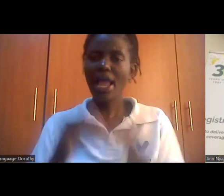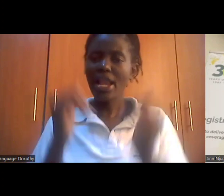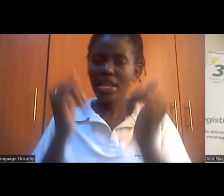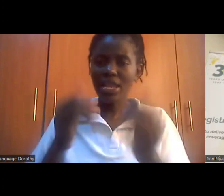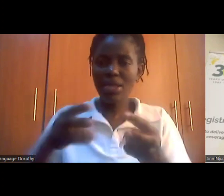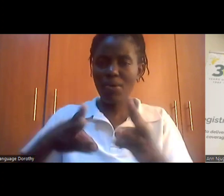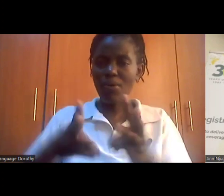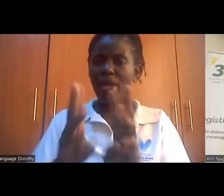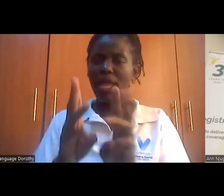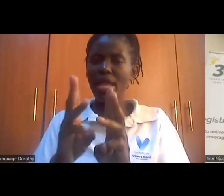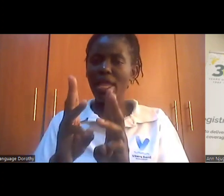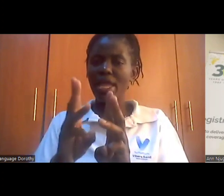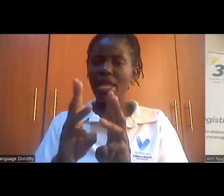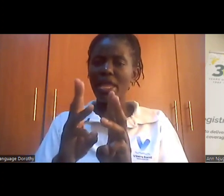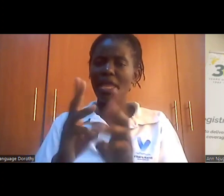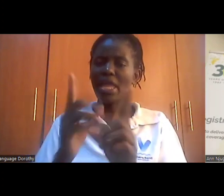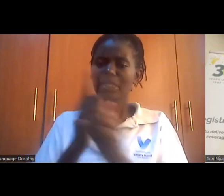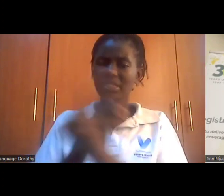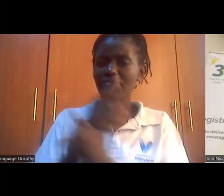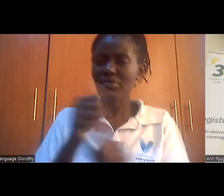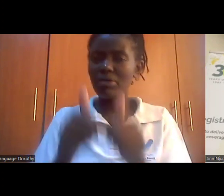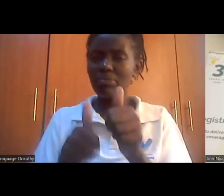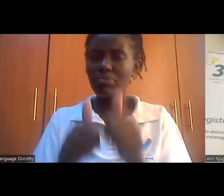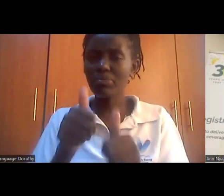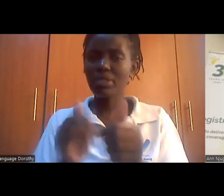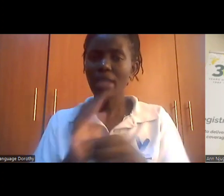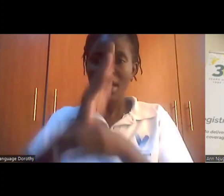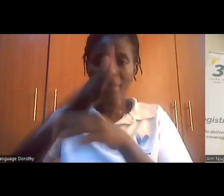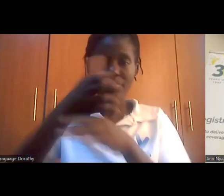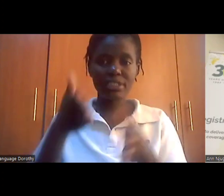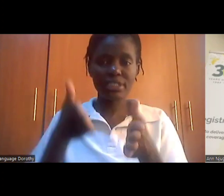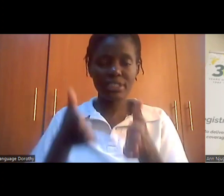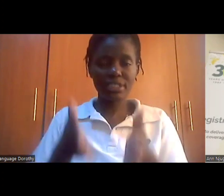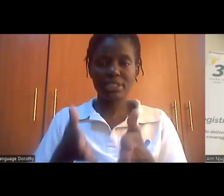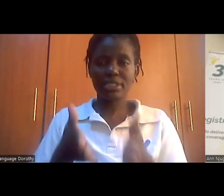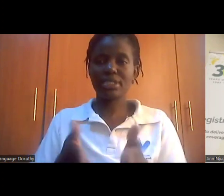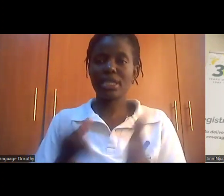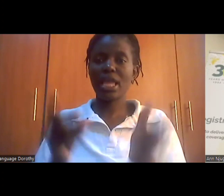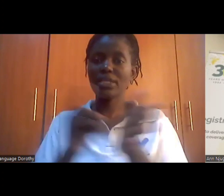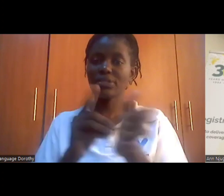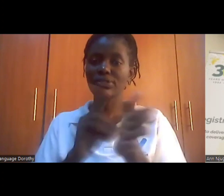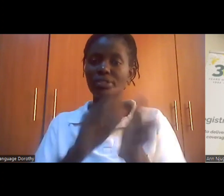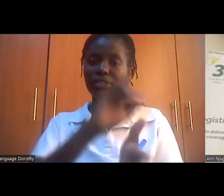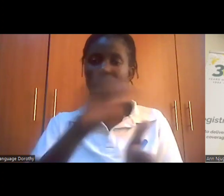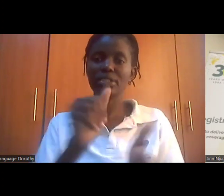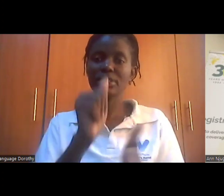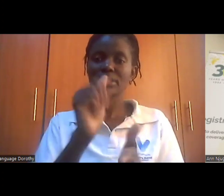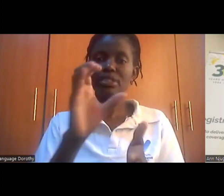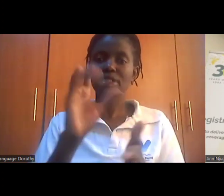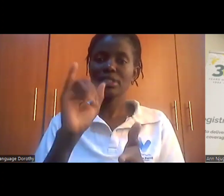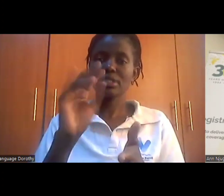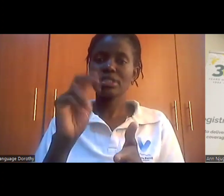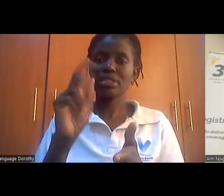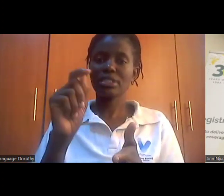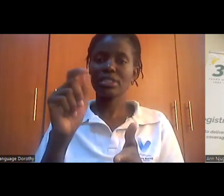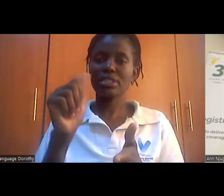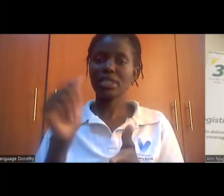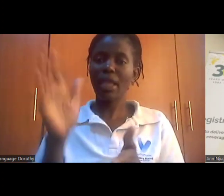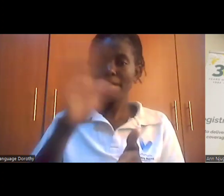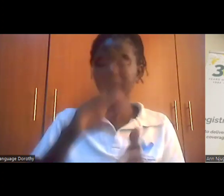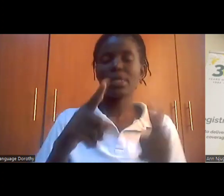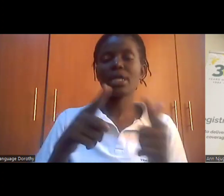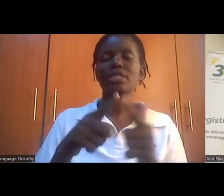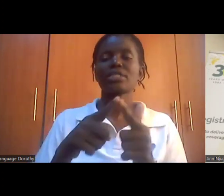study. And then after here, Dr. Jacinta, we can come back to the panel. Thank you very much, Anne, for